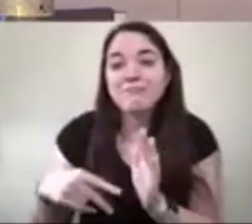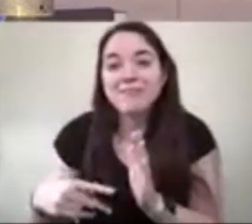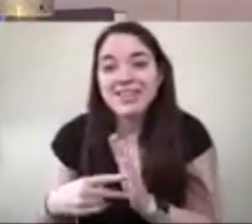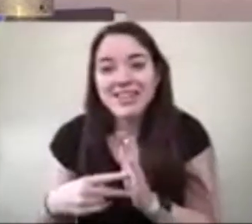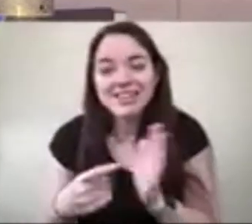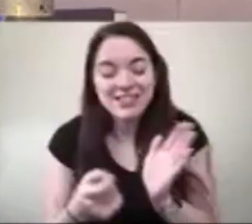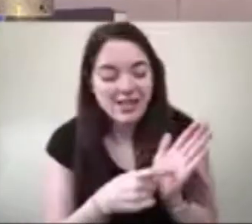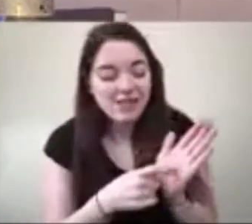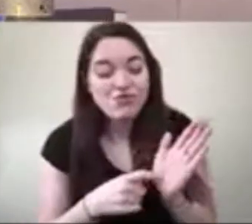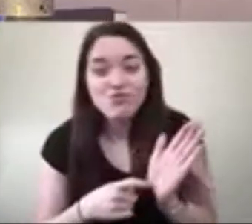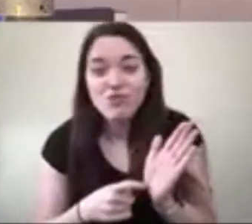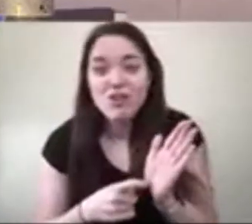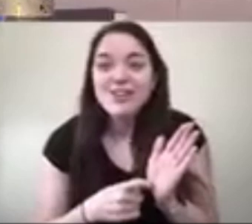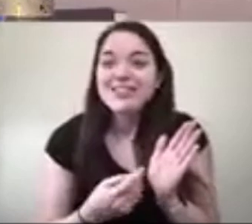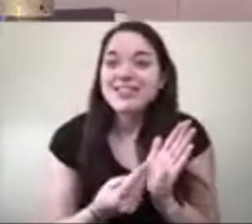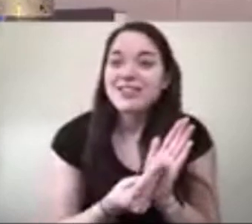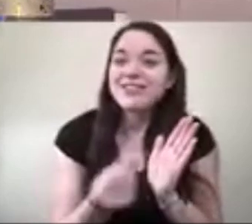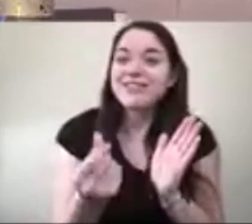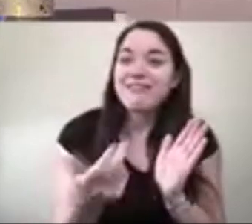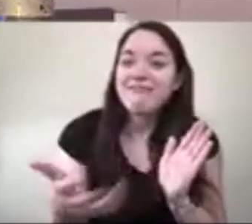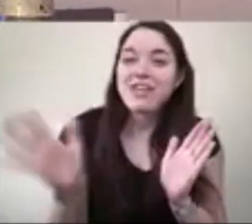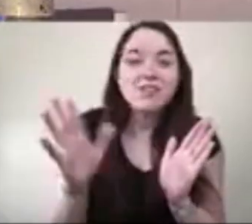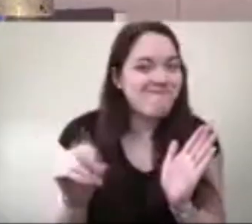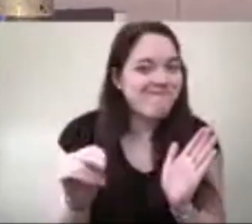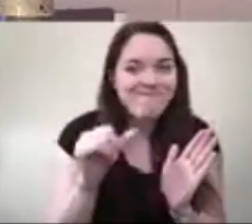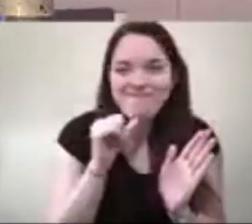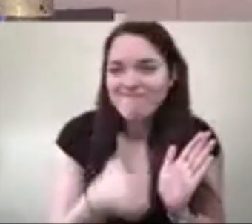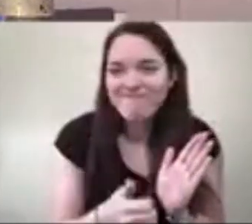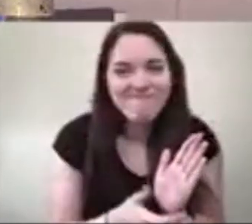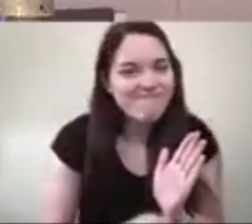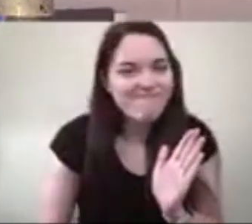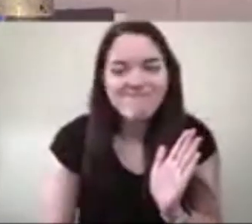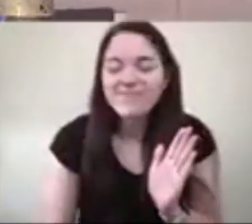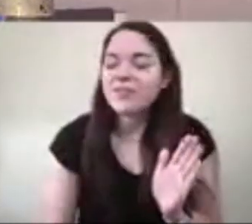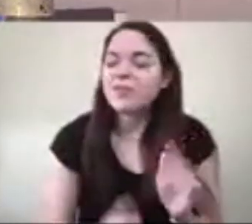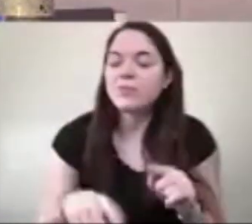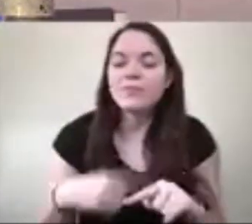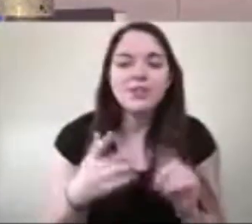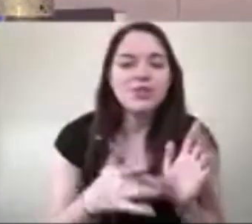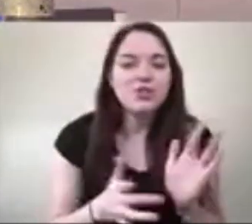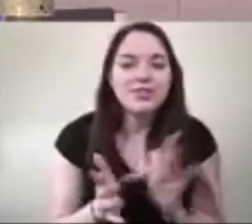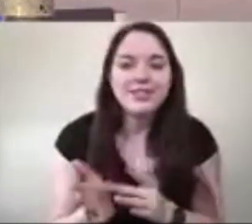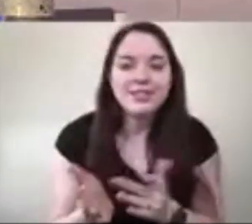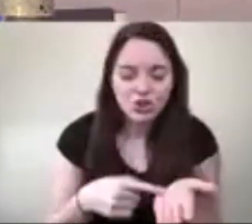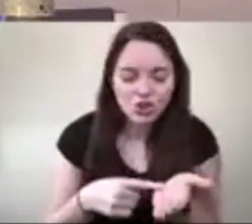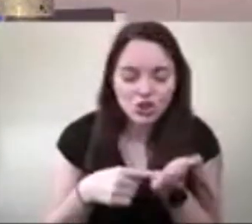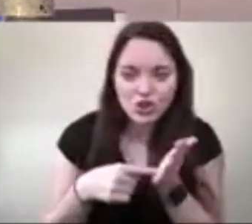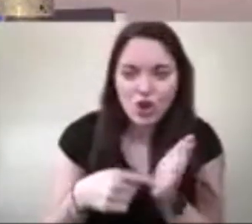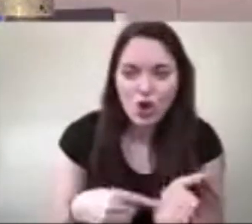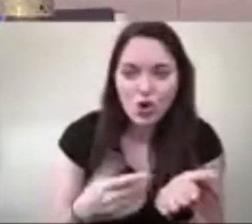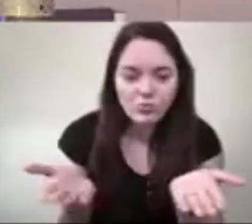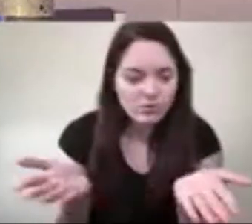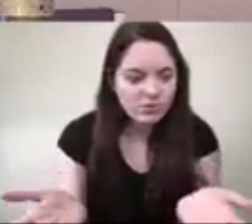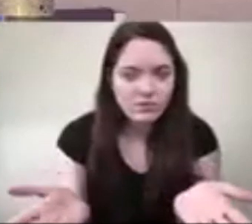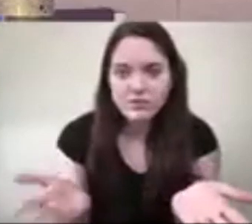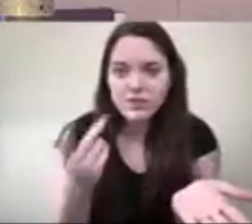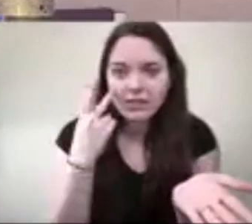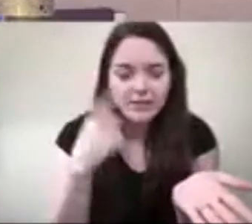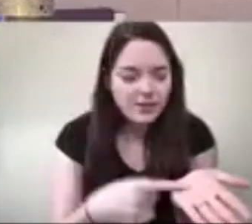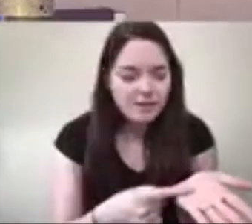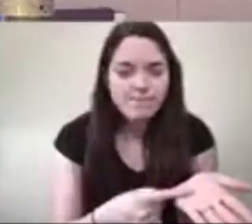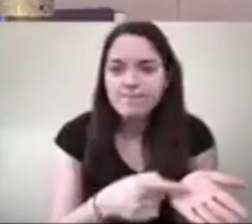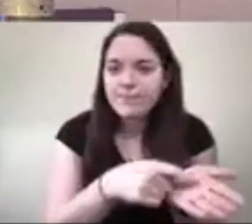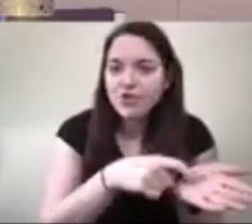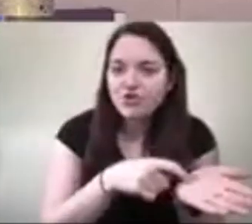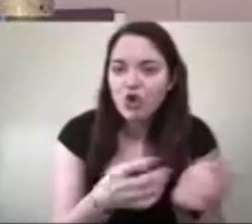Jesus. And in this moment, when Jesus extends his hands, he's being vulnerable and sharing his wounds. Again, we're going to